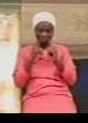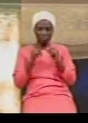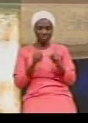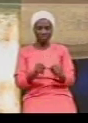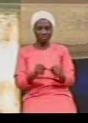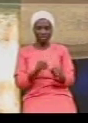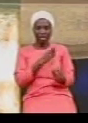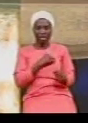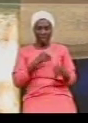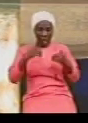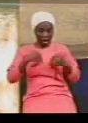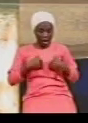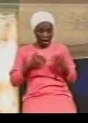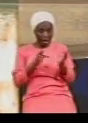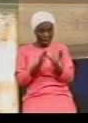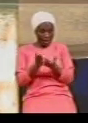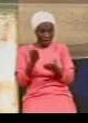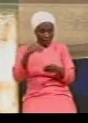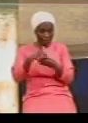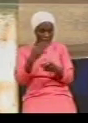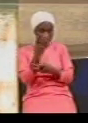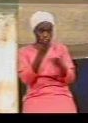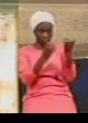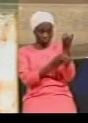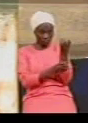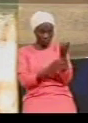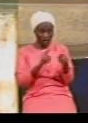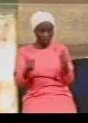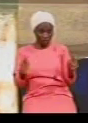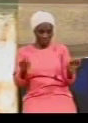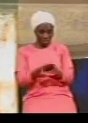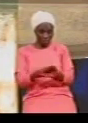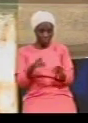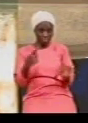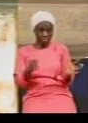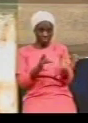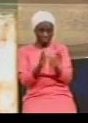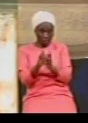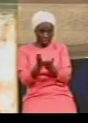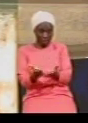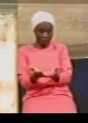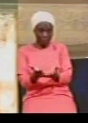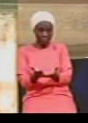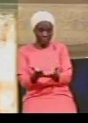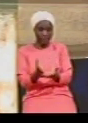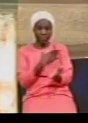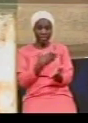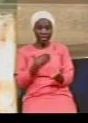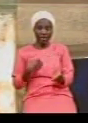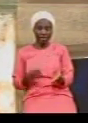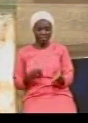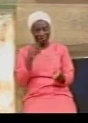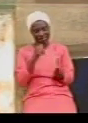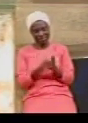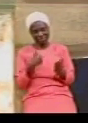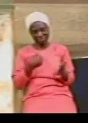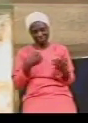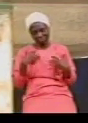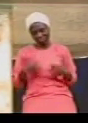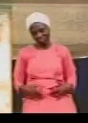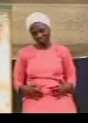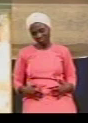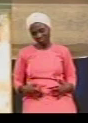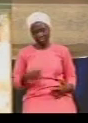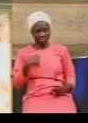the Bible in his hand, but he closes the Bible, I am discouraged. I